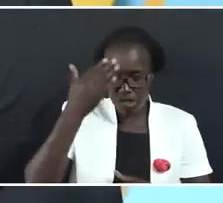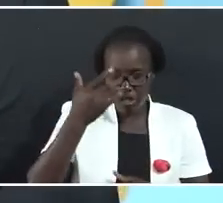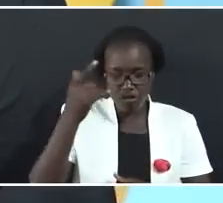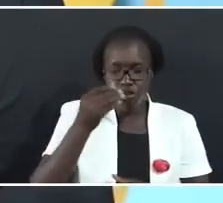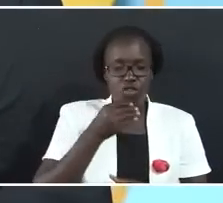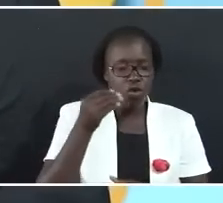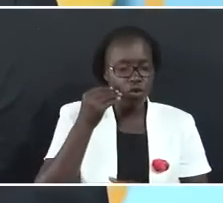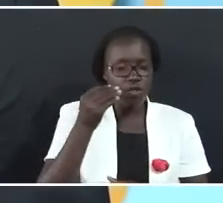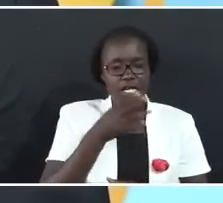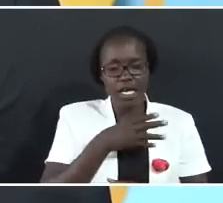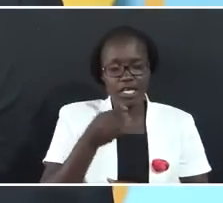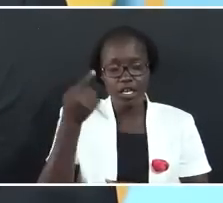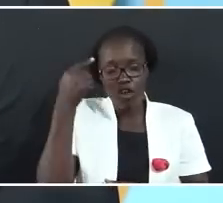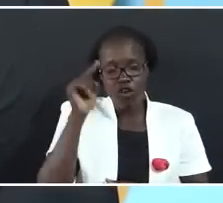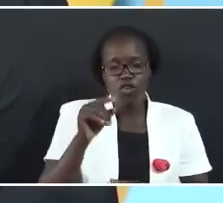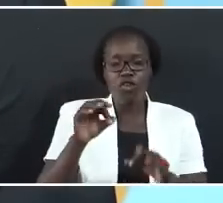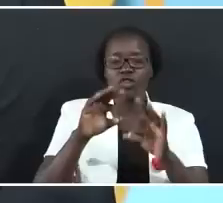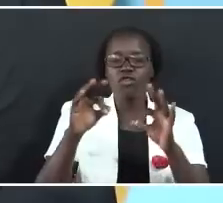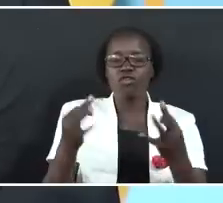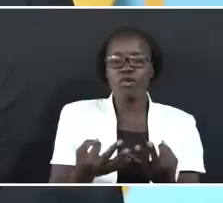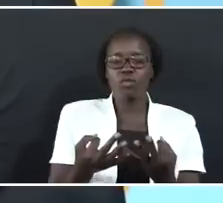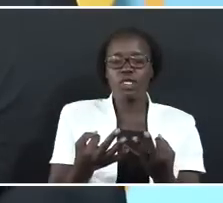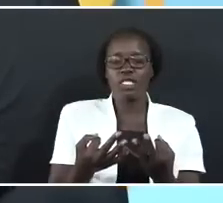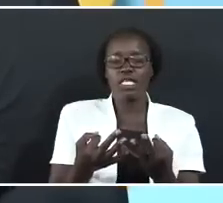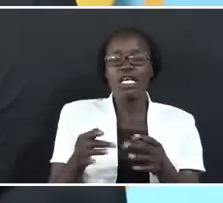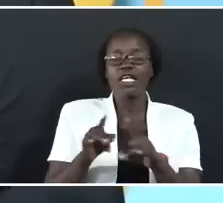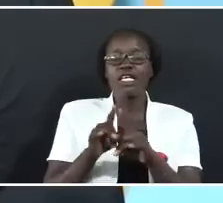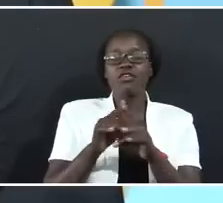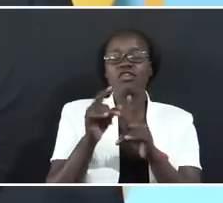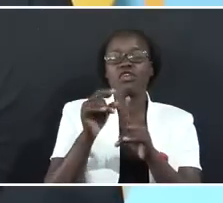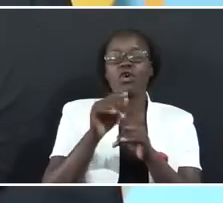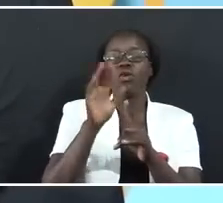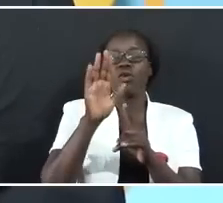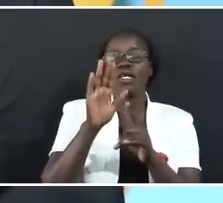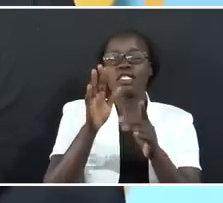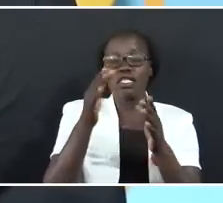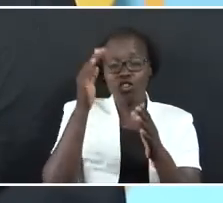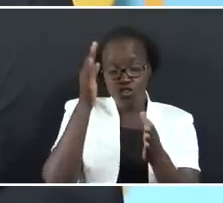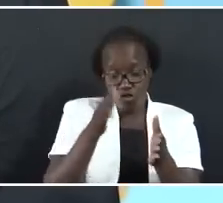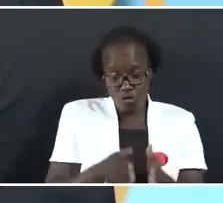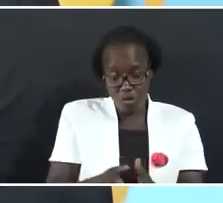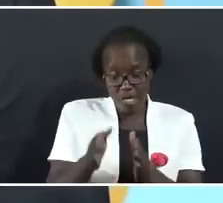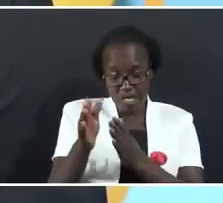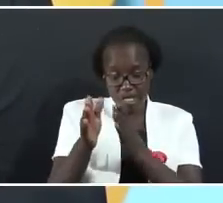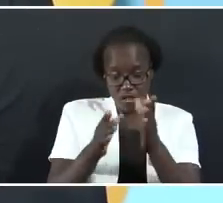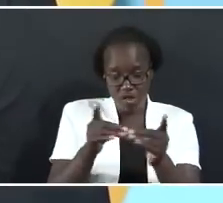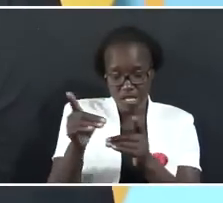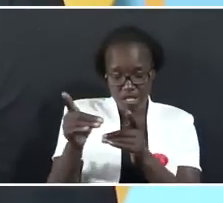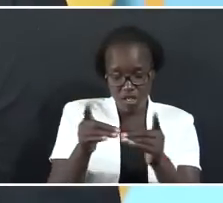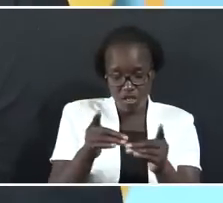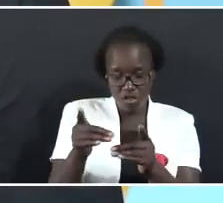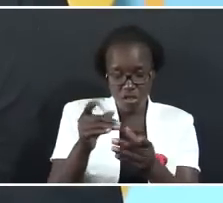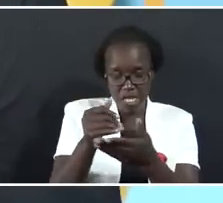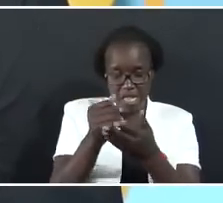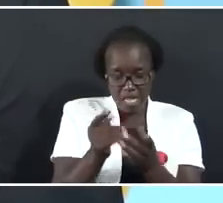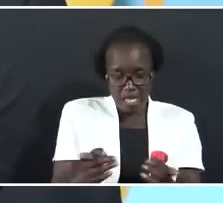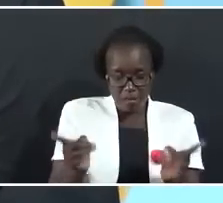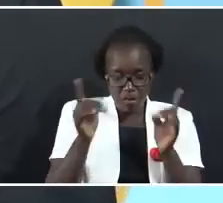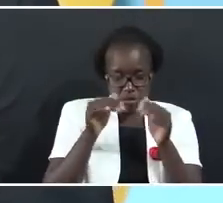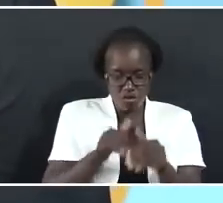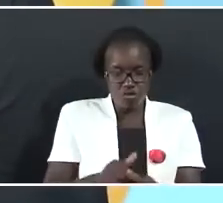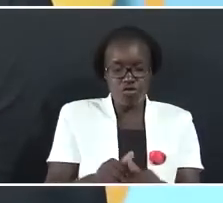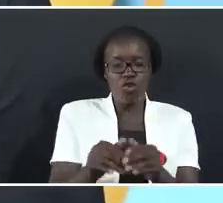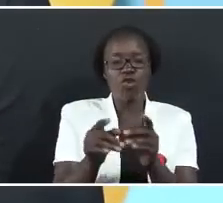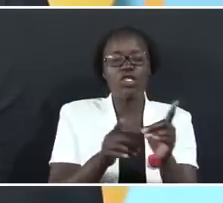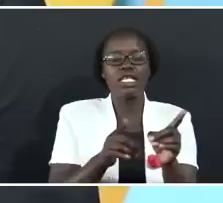and for the families is in your word, it is in your path, it is in your direction. Help us to follow